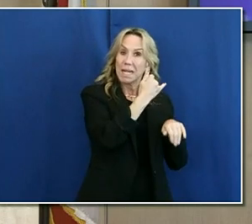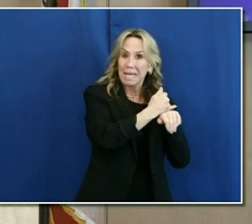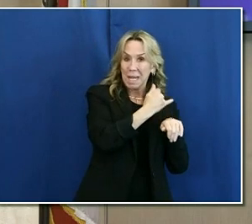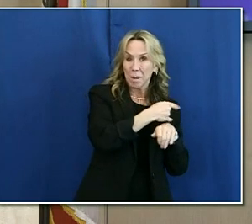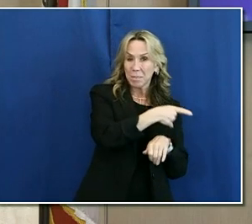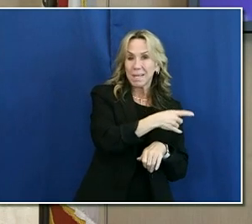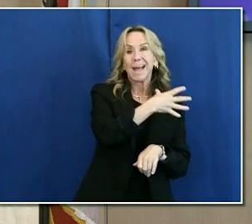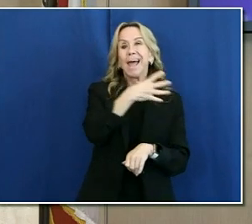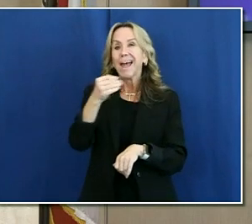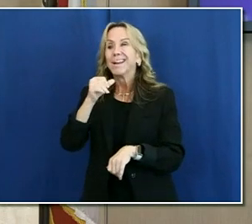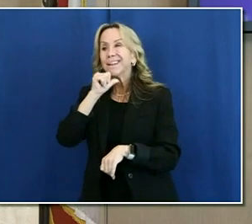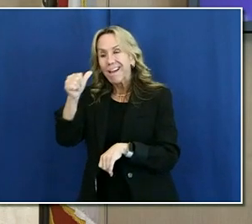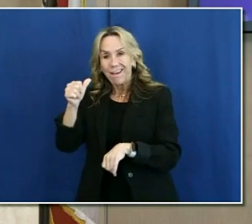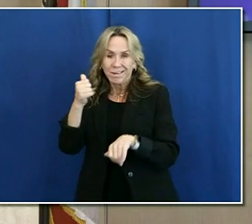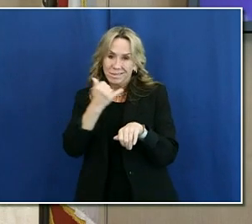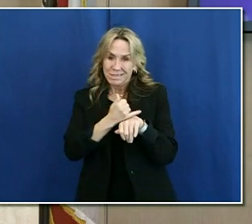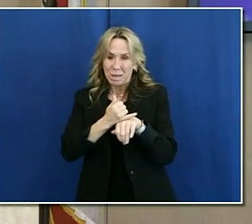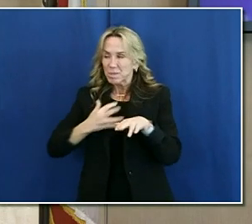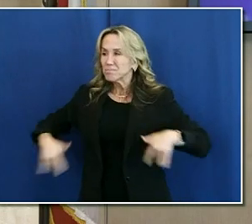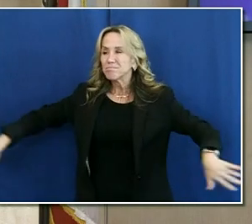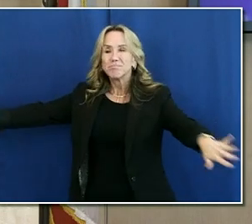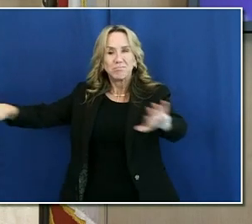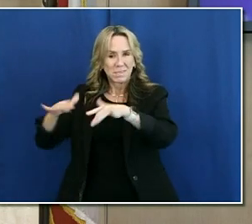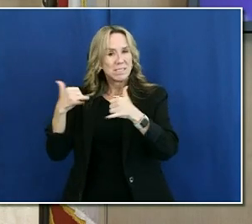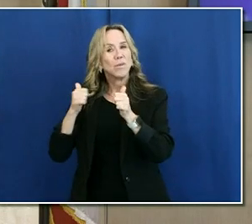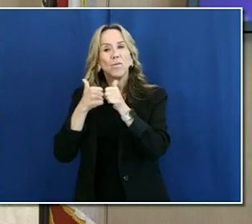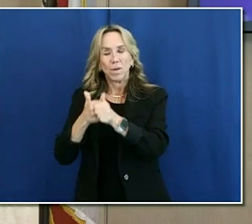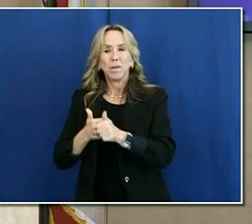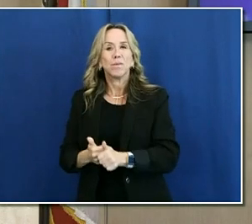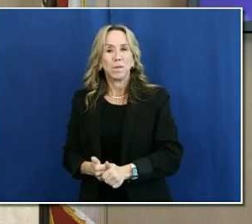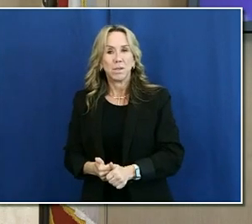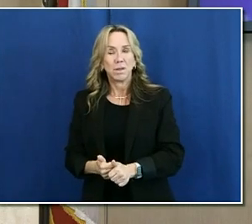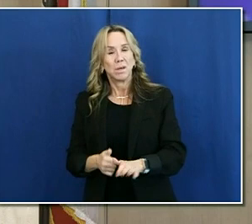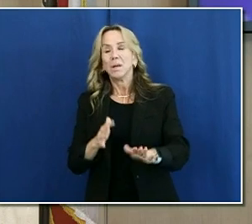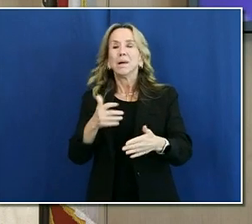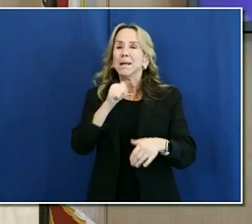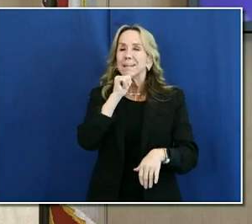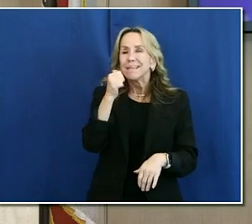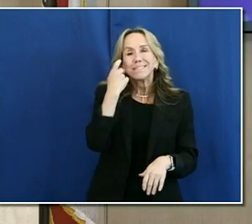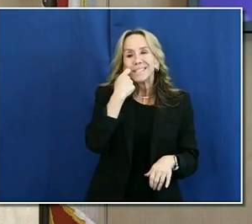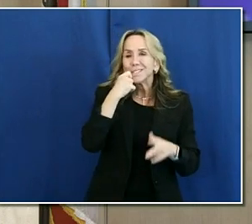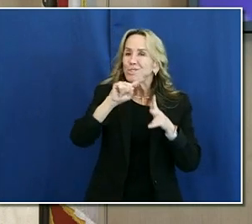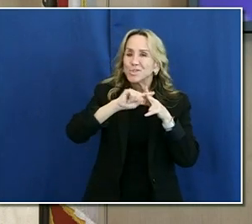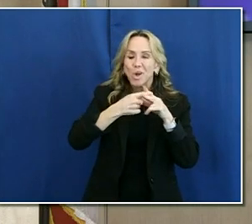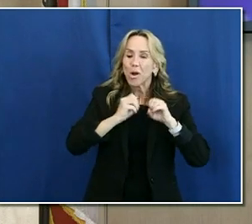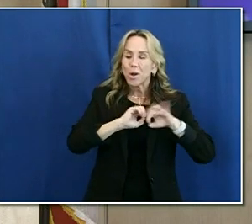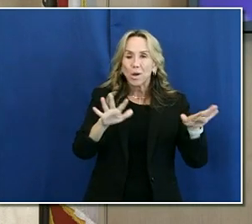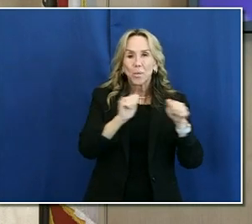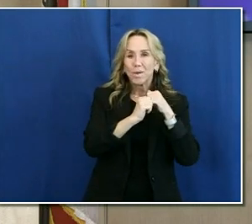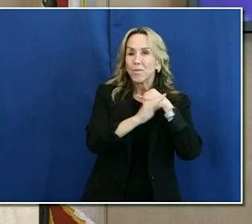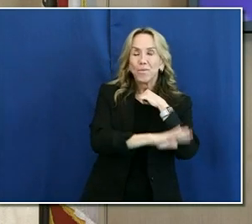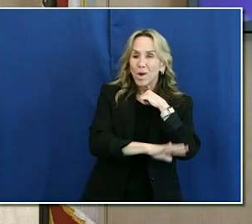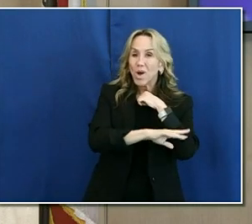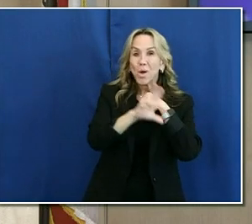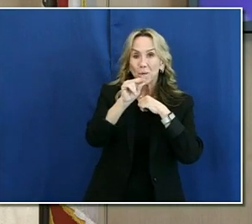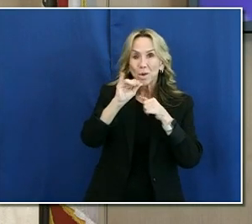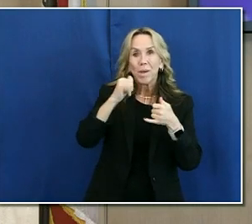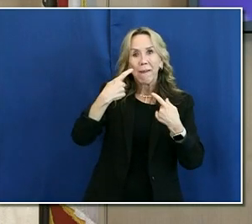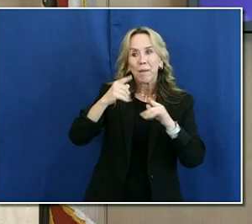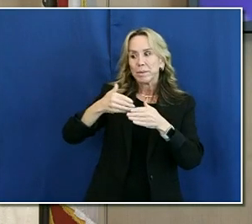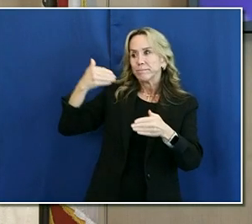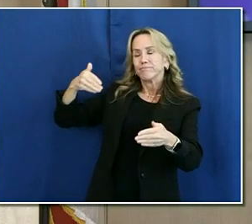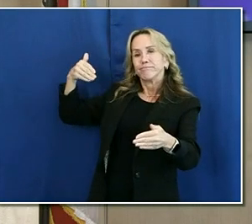is an all-hands-on-deck approach. Again, this did not start with the fall semester. It has been ongoing behind the scenes and in front of the